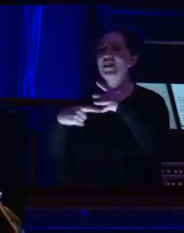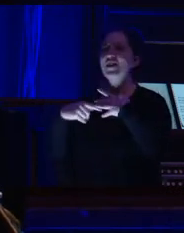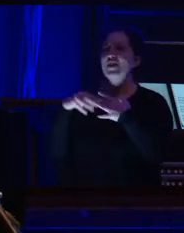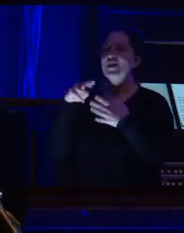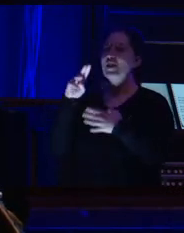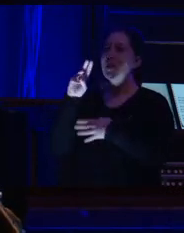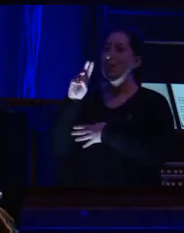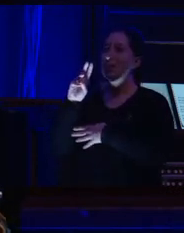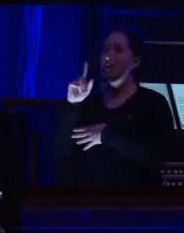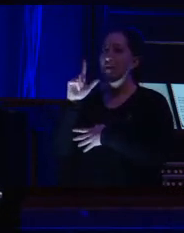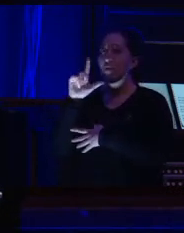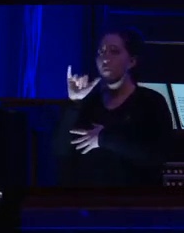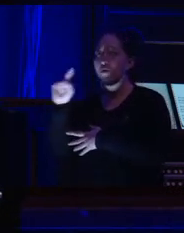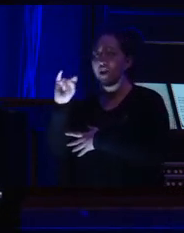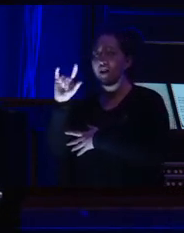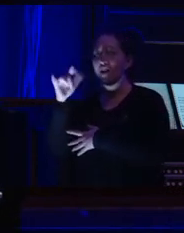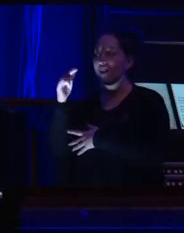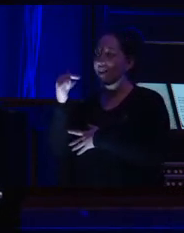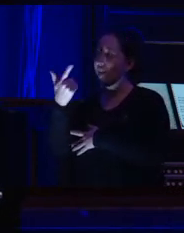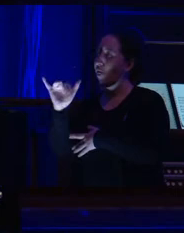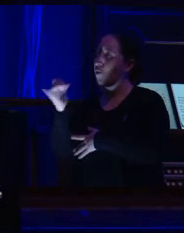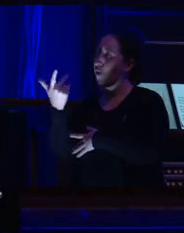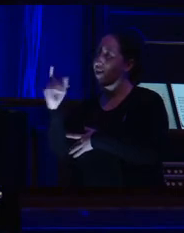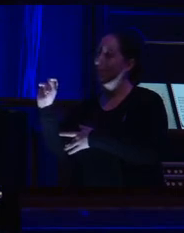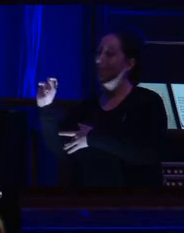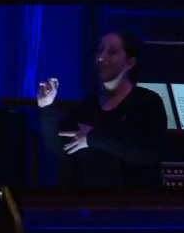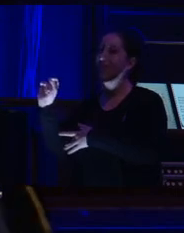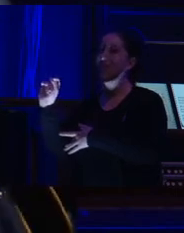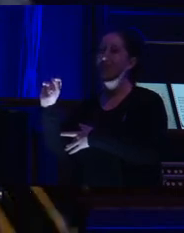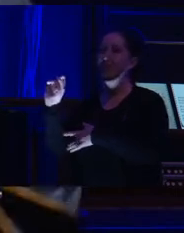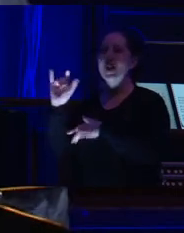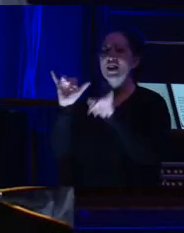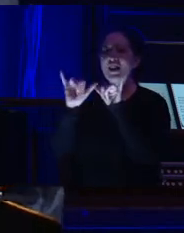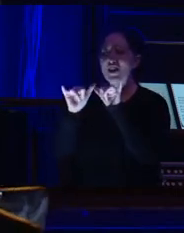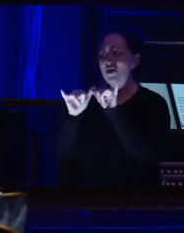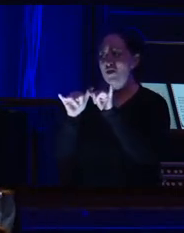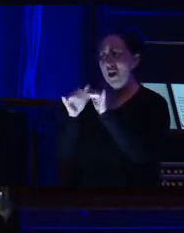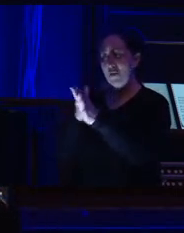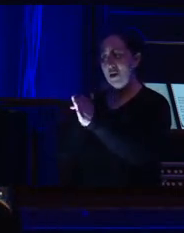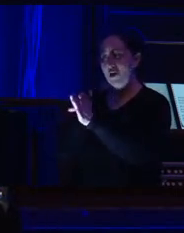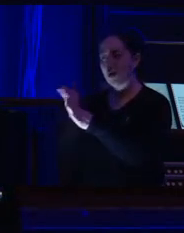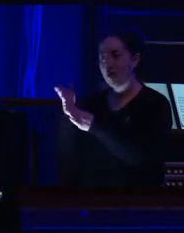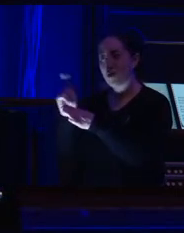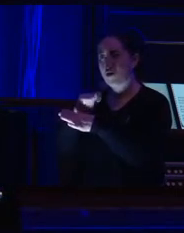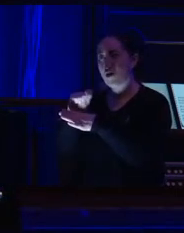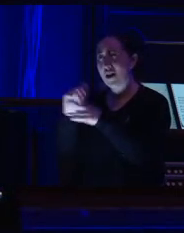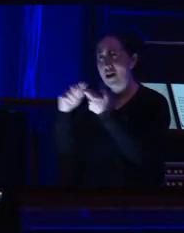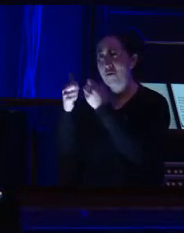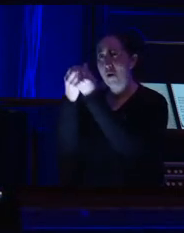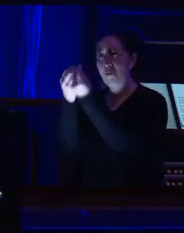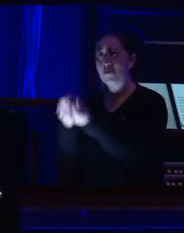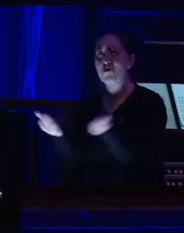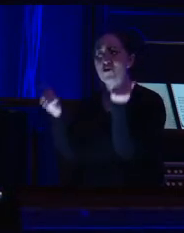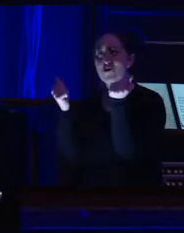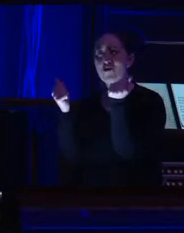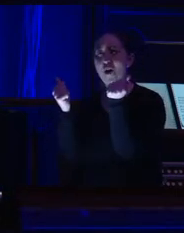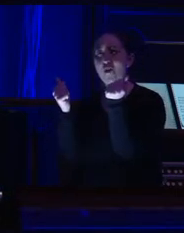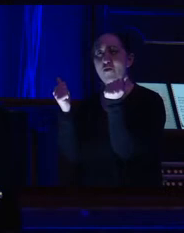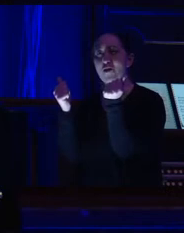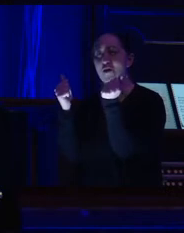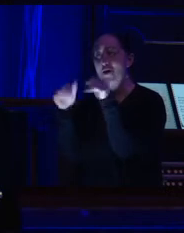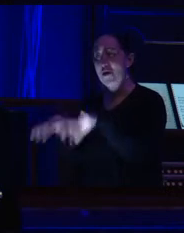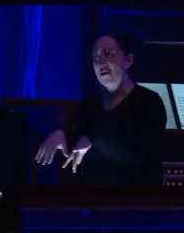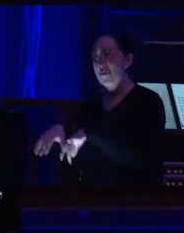Michigan's Lieutenant Governor, Garland Gilchrist, an engineer by training and a problem solver by